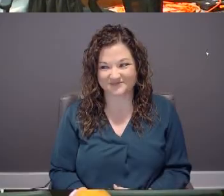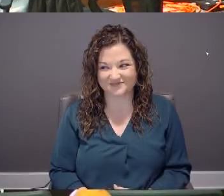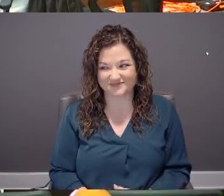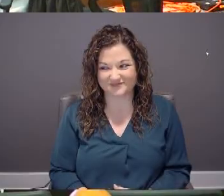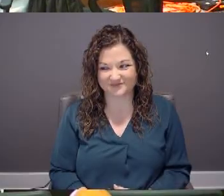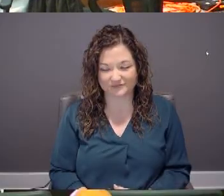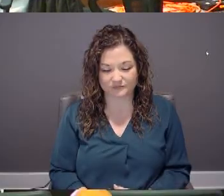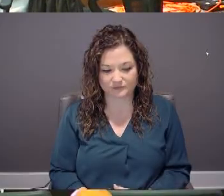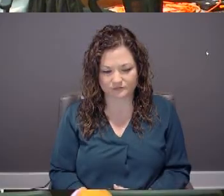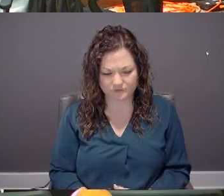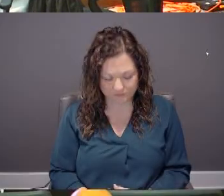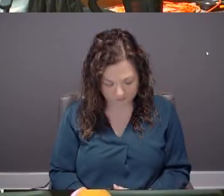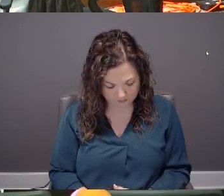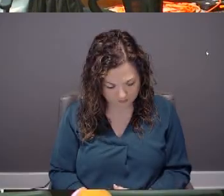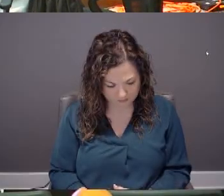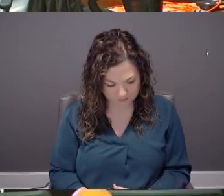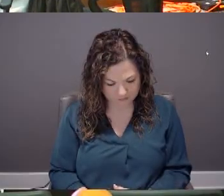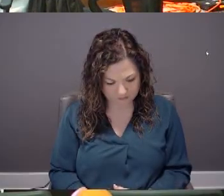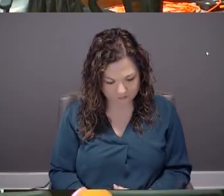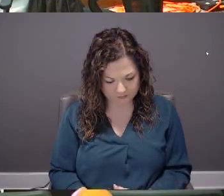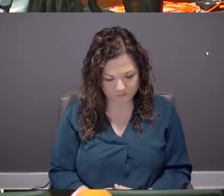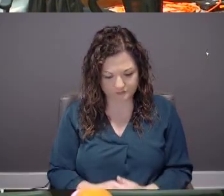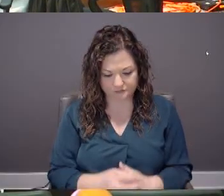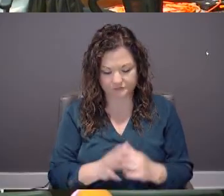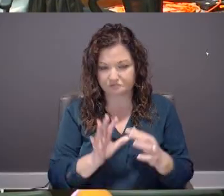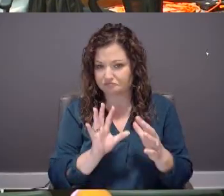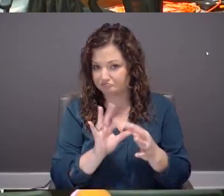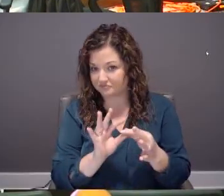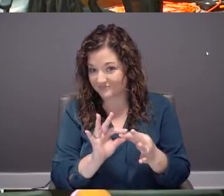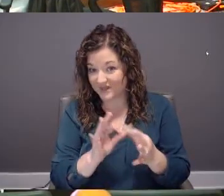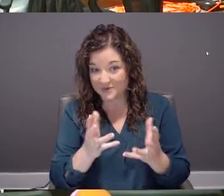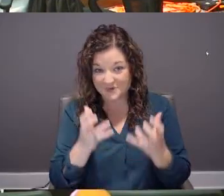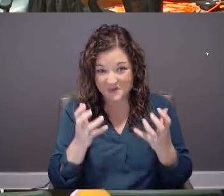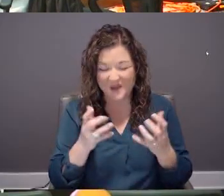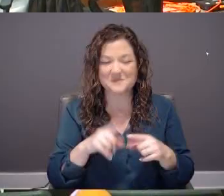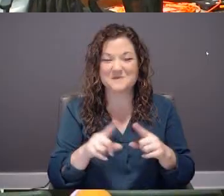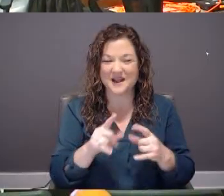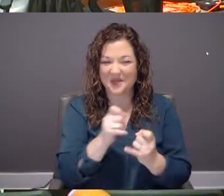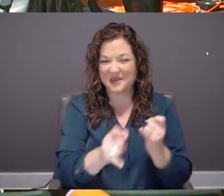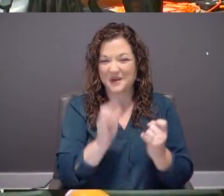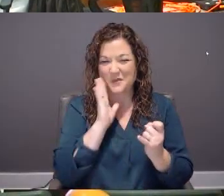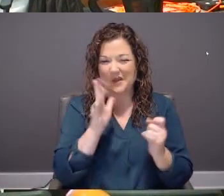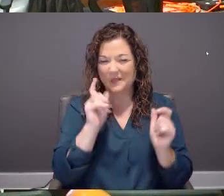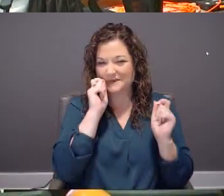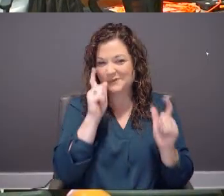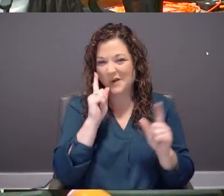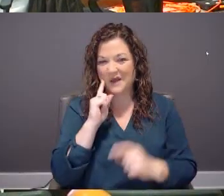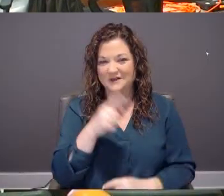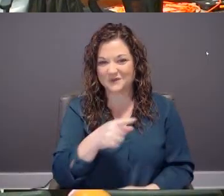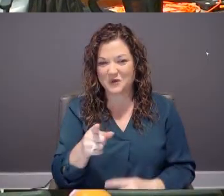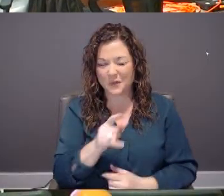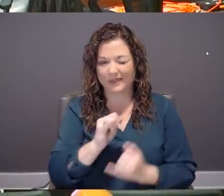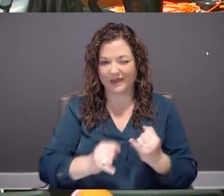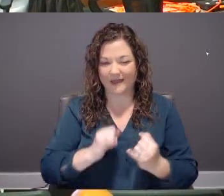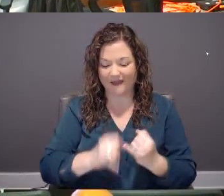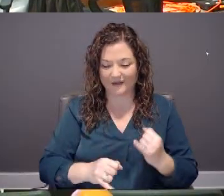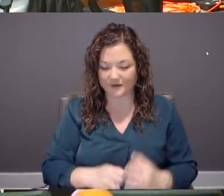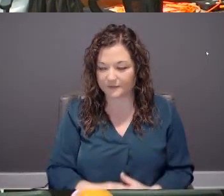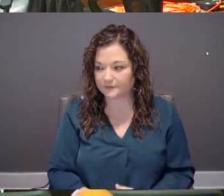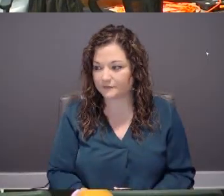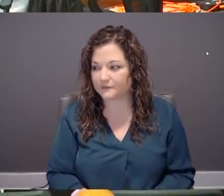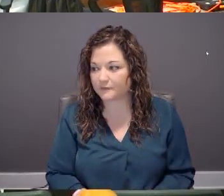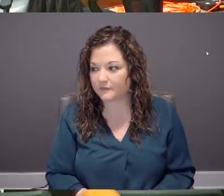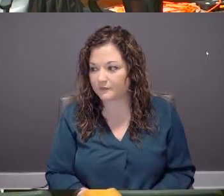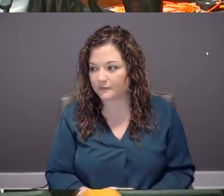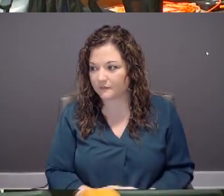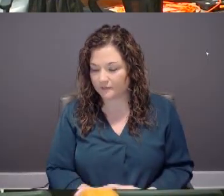Please feel free to say anything you want. Then we've got a little surprise at the end. I want to bring out a surprise at the end. I want to, first